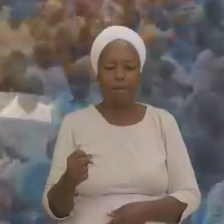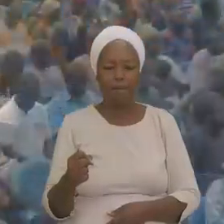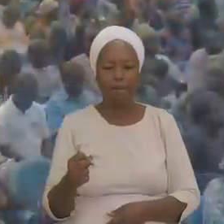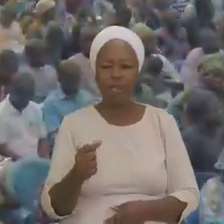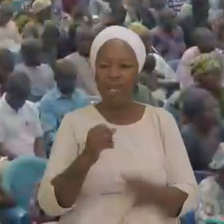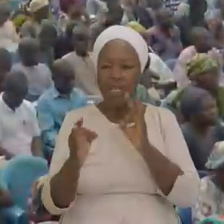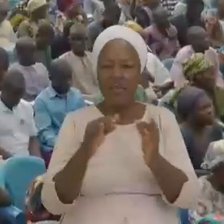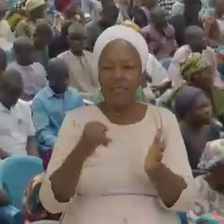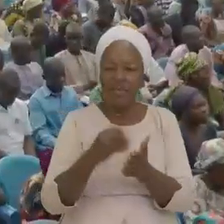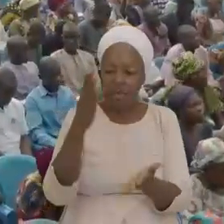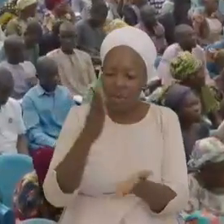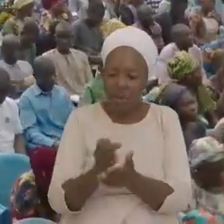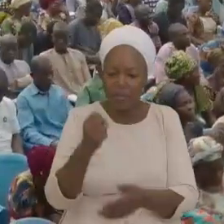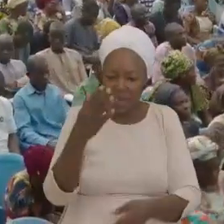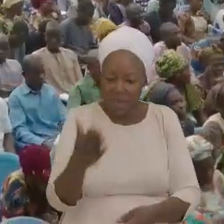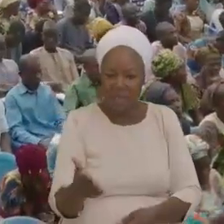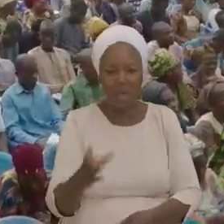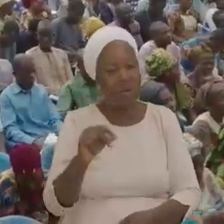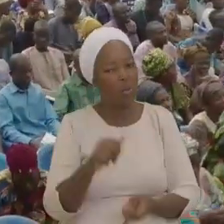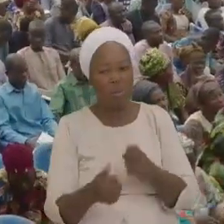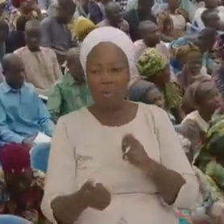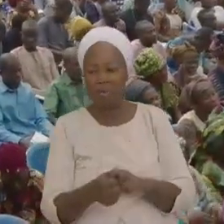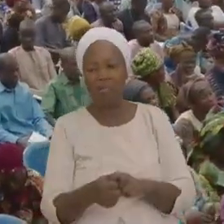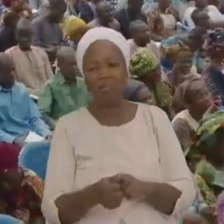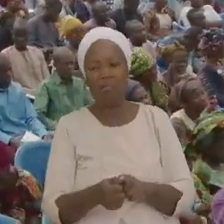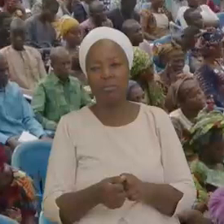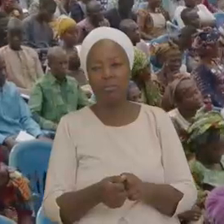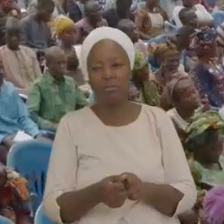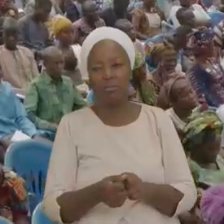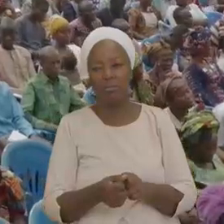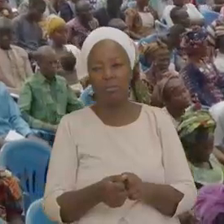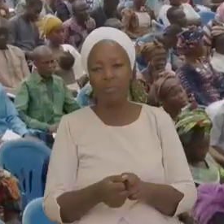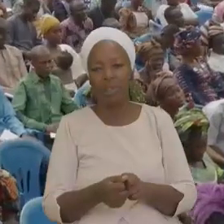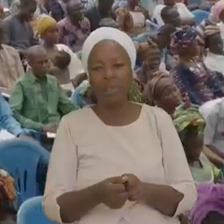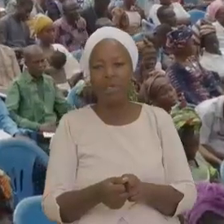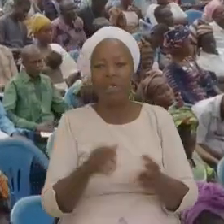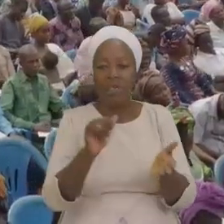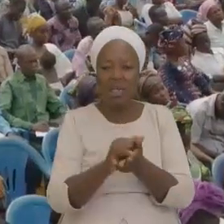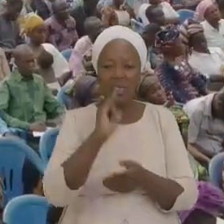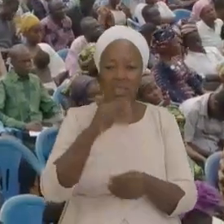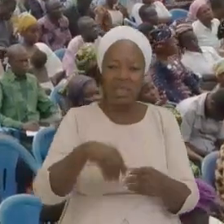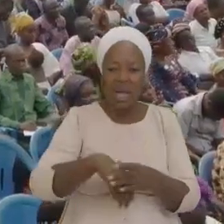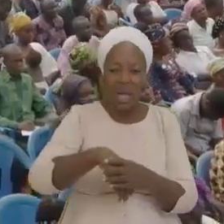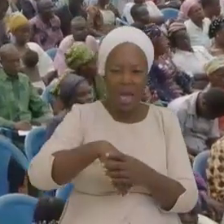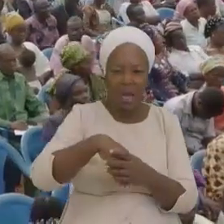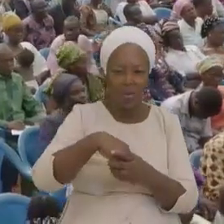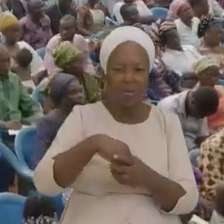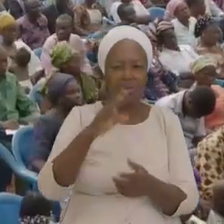If it stops there, no problem. That's the outer court, the outward